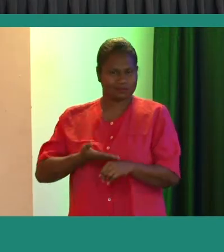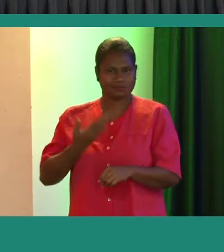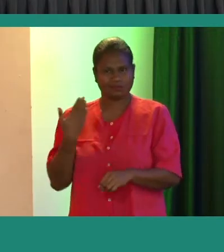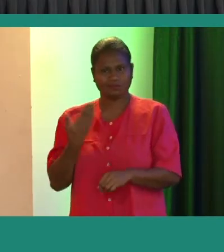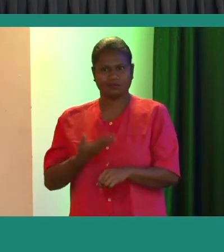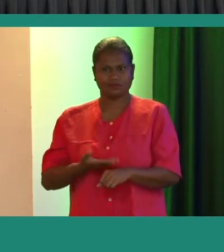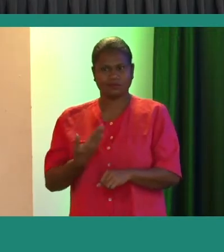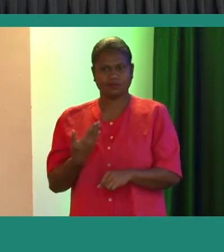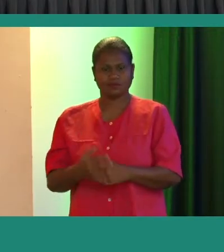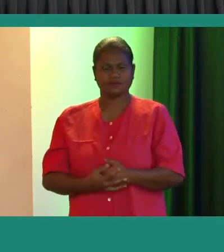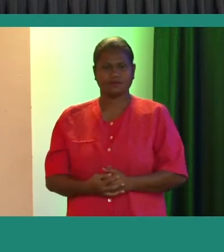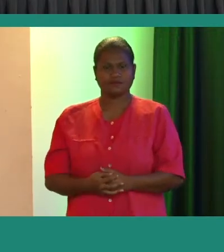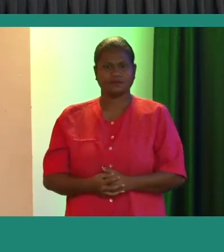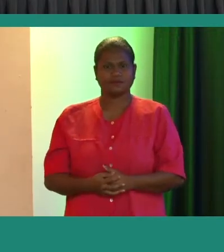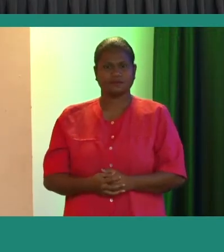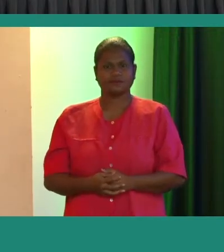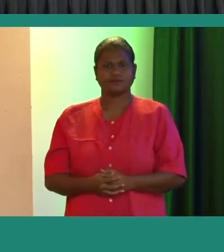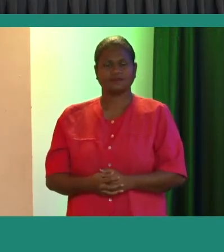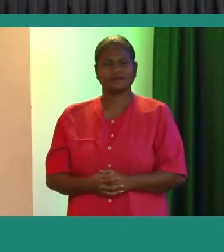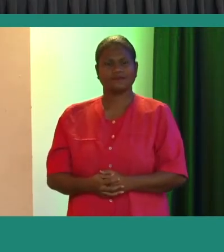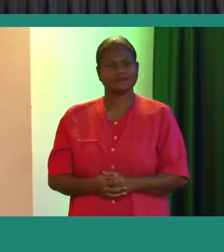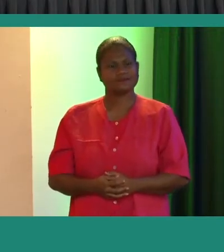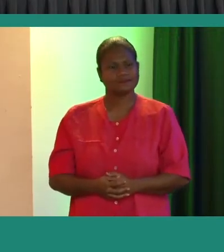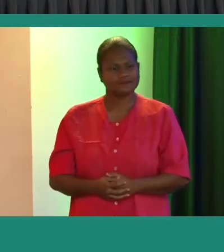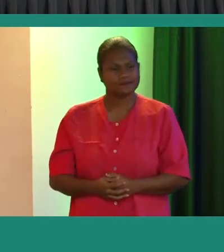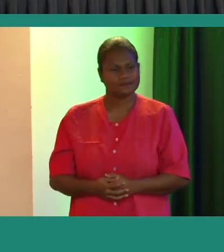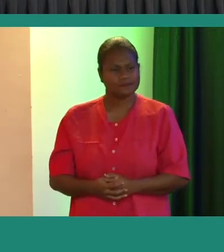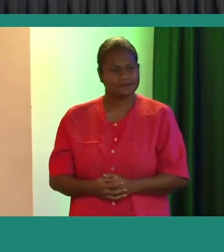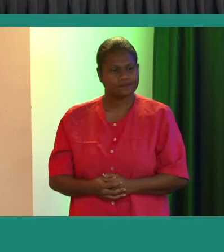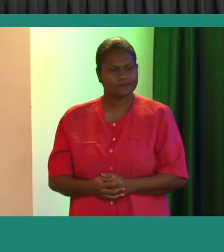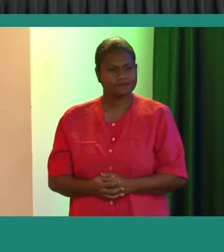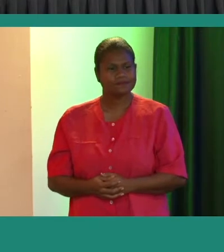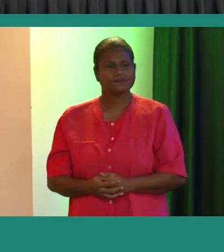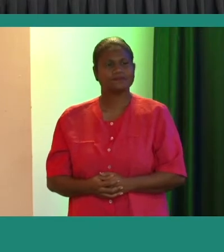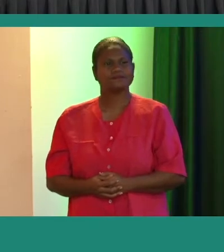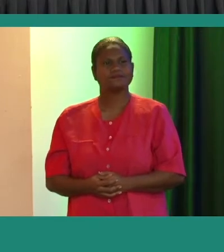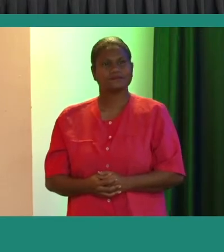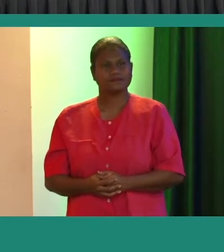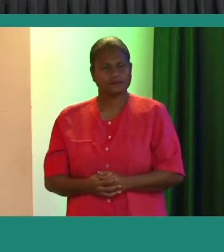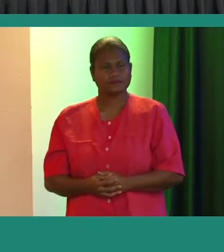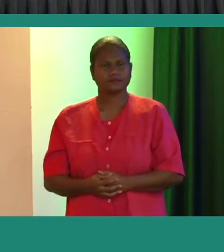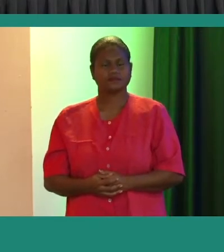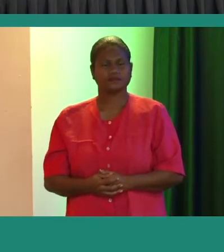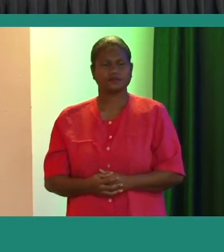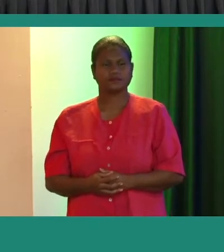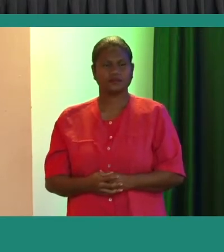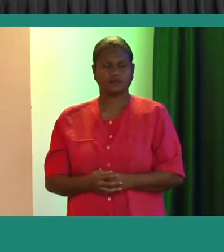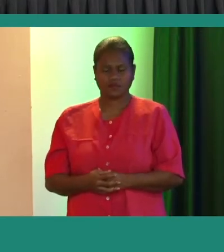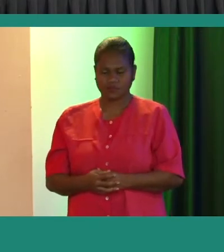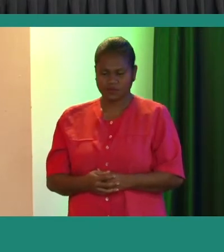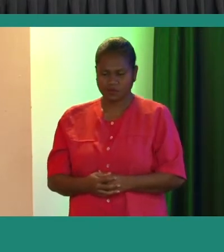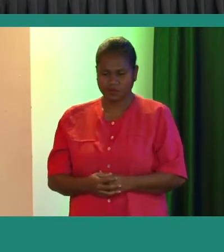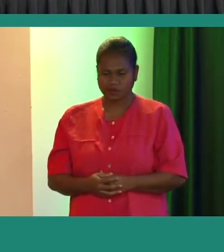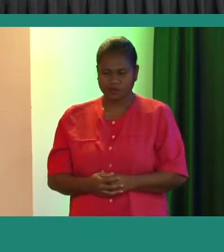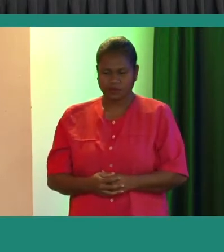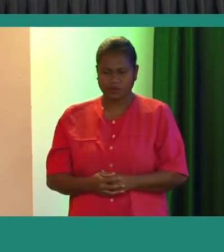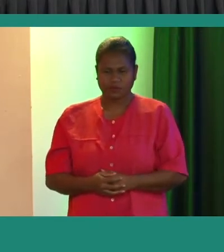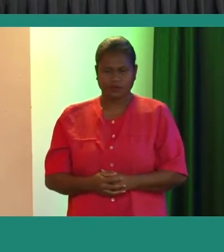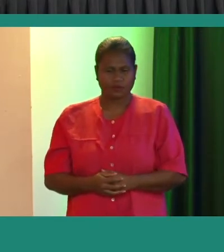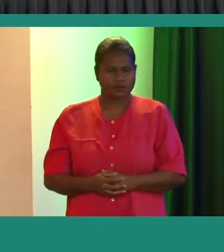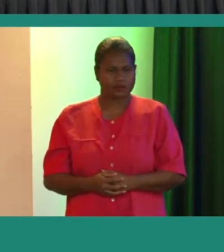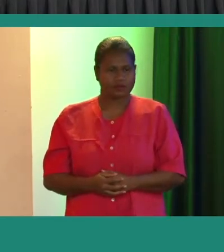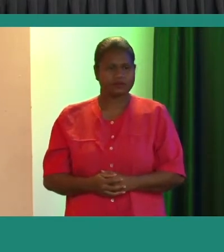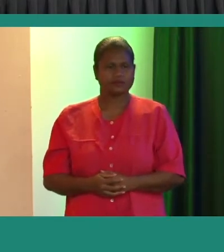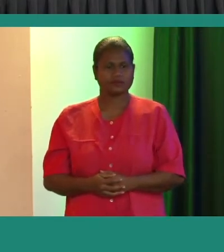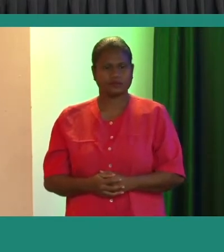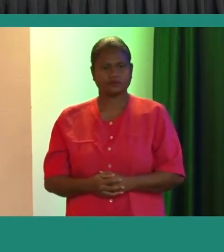we are currently in policy. So see where we are impacting, within our, having an impact